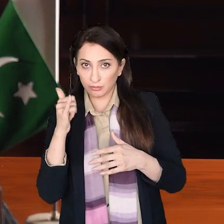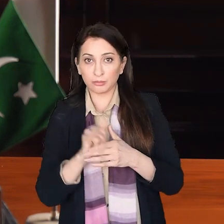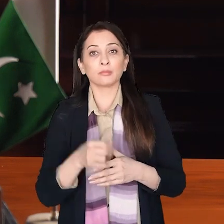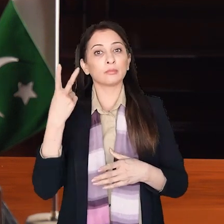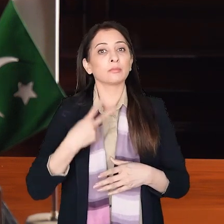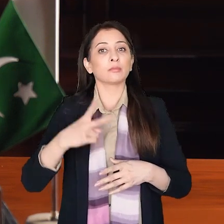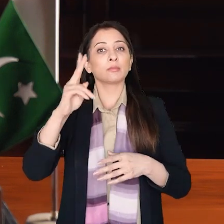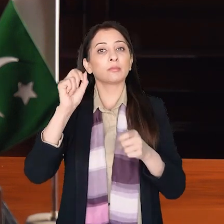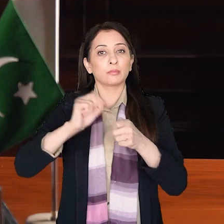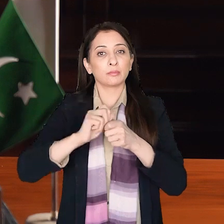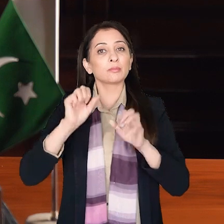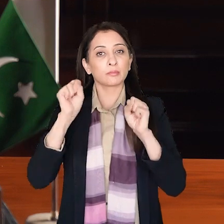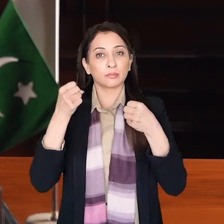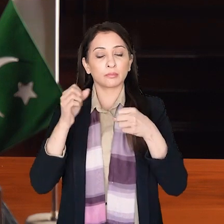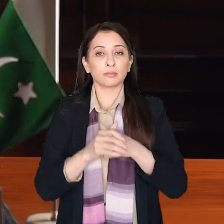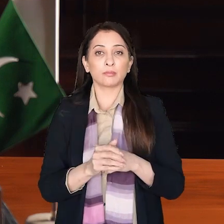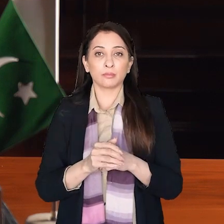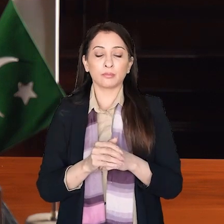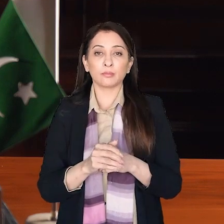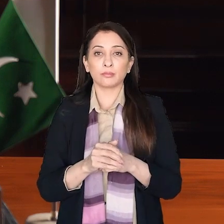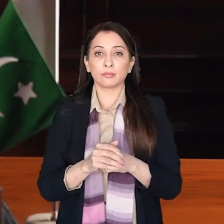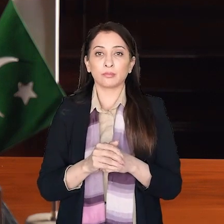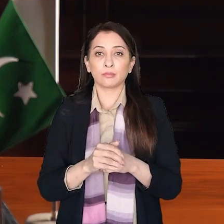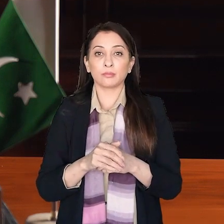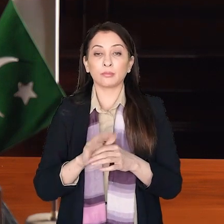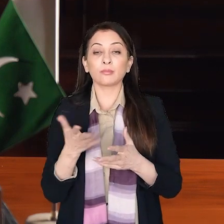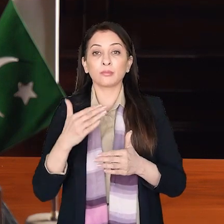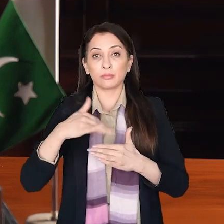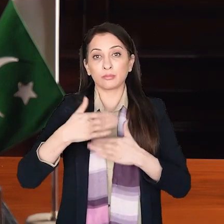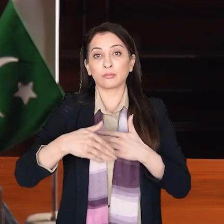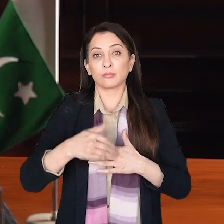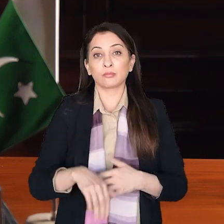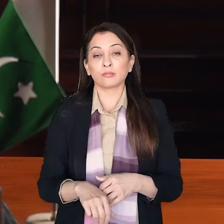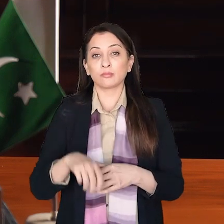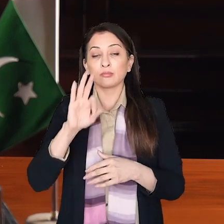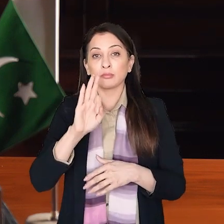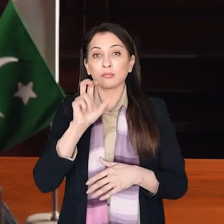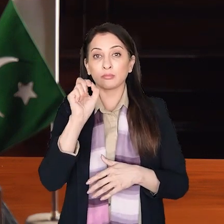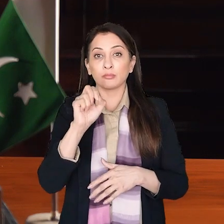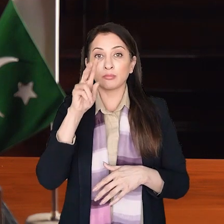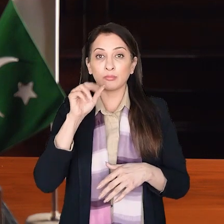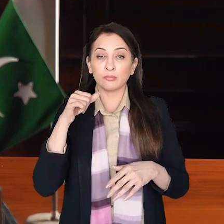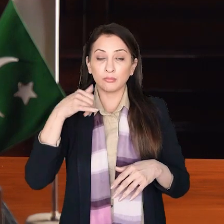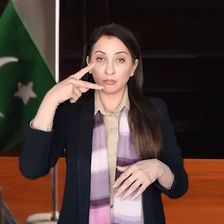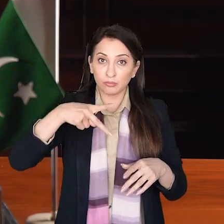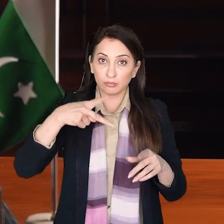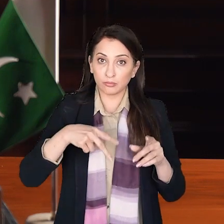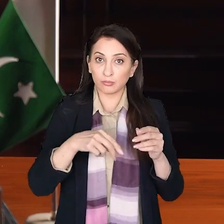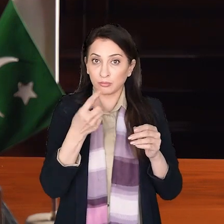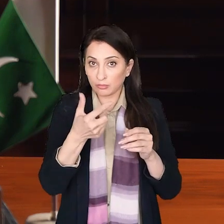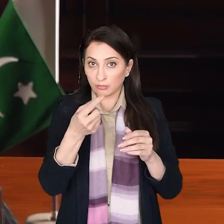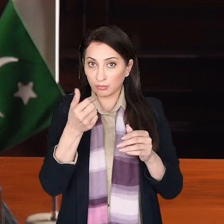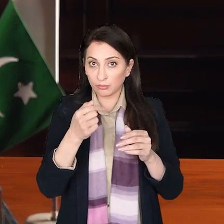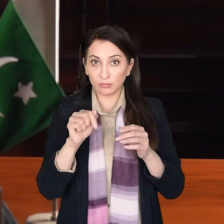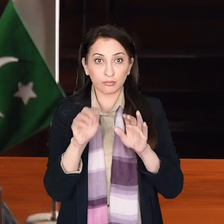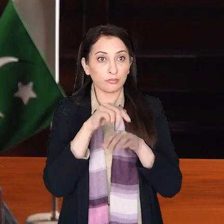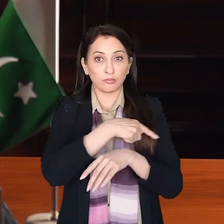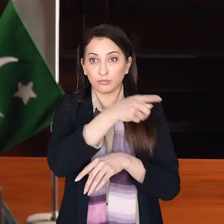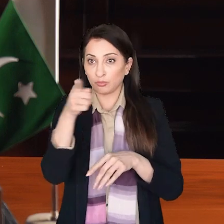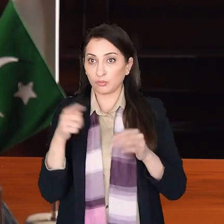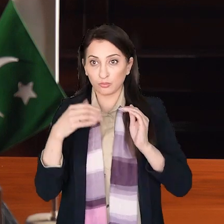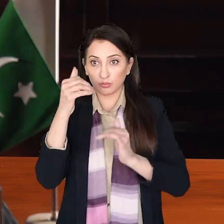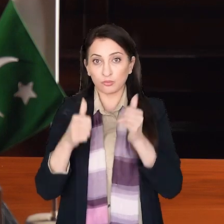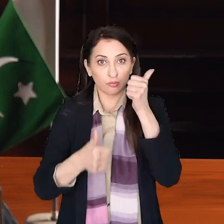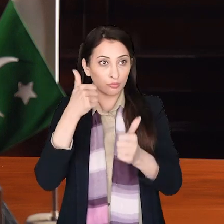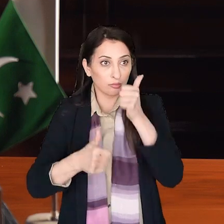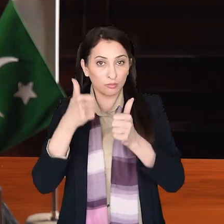produce sustainably and produce at a rate that our FOB price is on competition with the world. Because